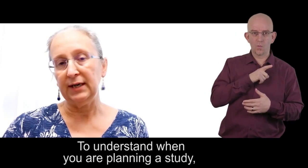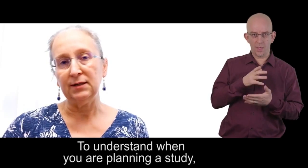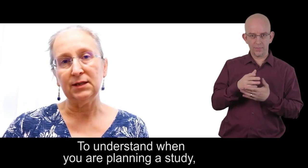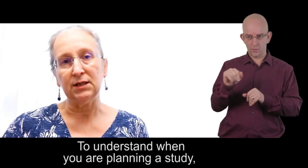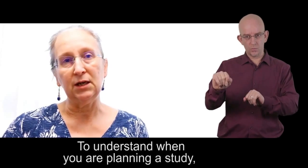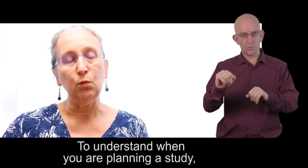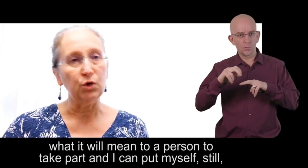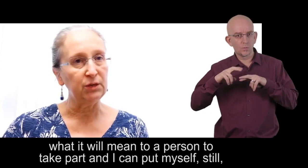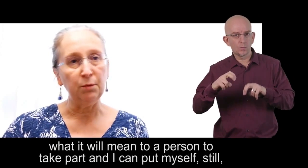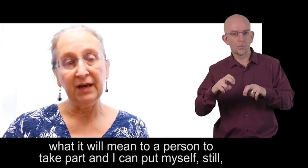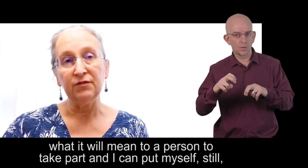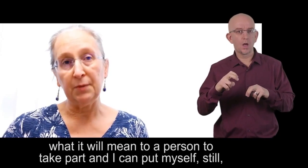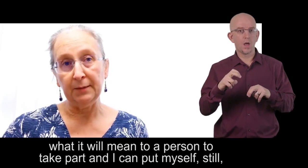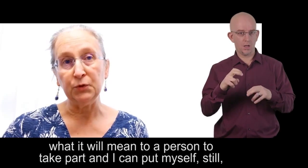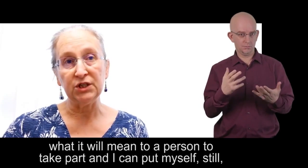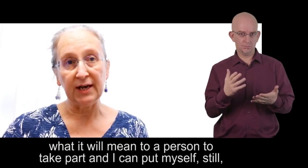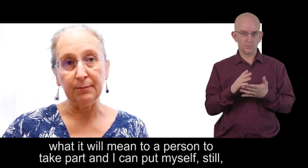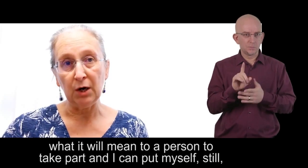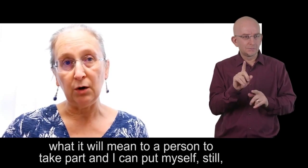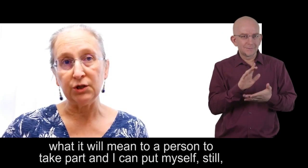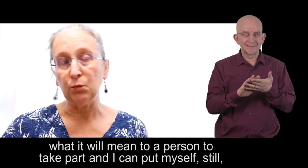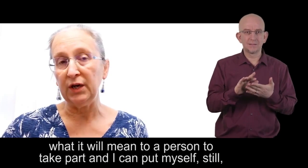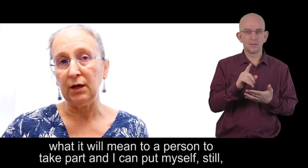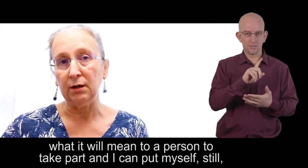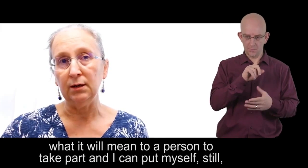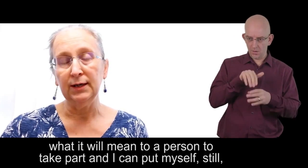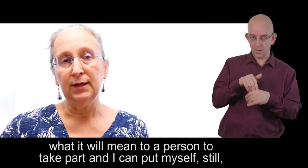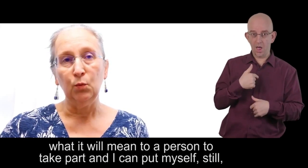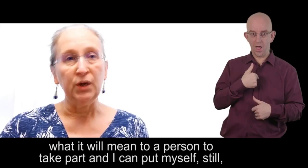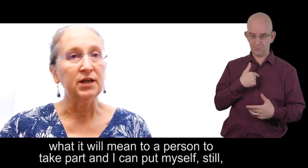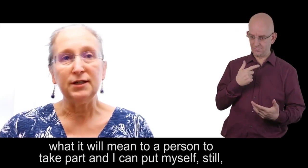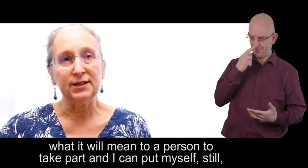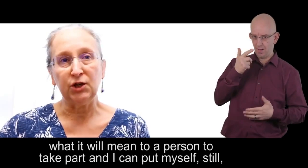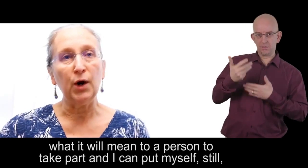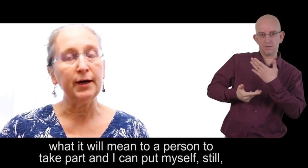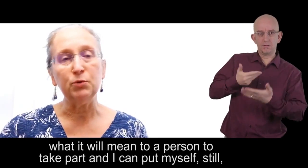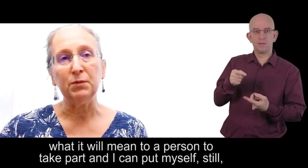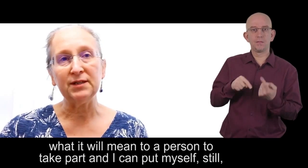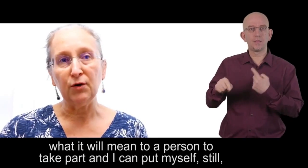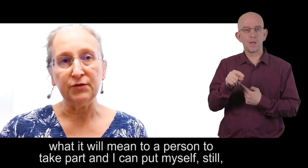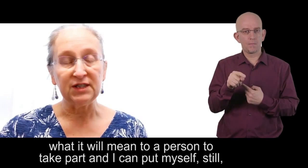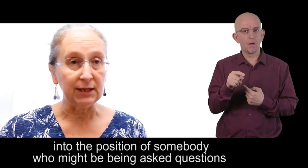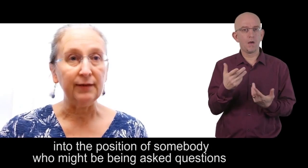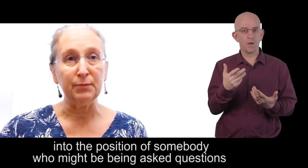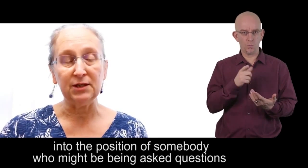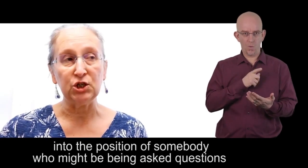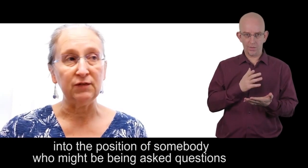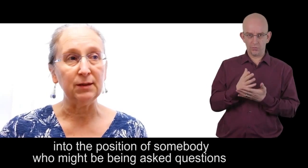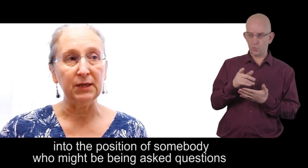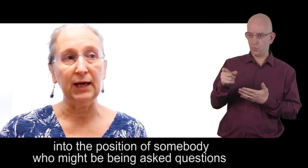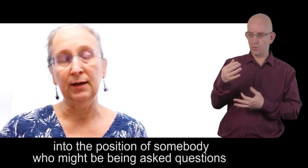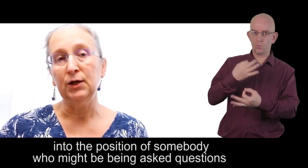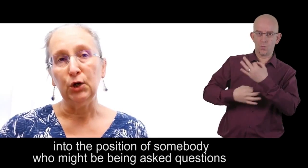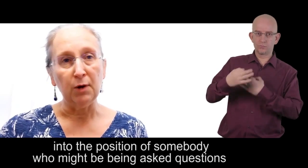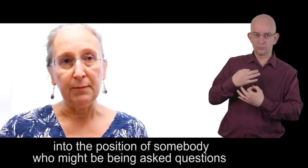planning a study what it will mean for people to take part and we can we can understand you I can put myself still in the position